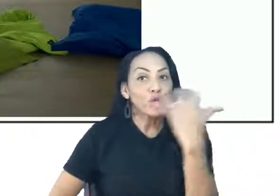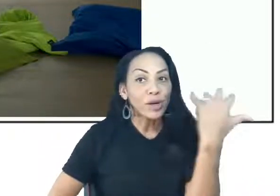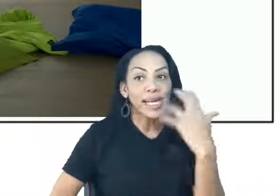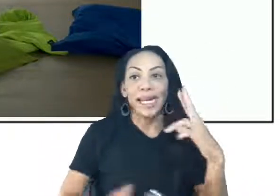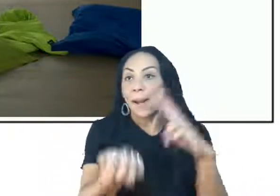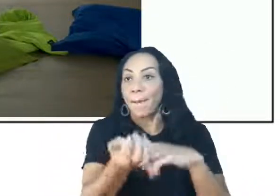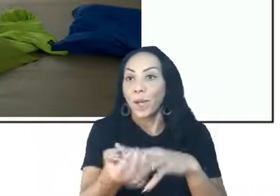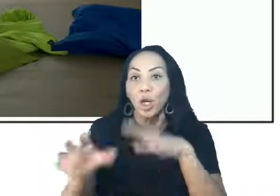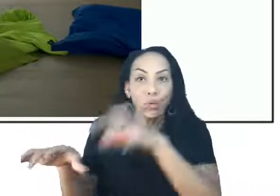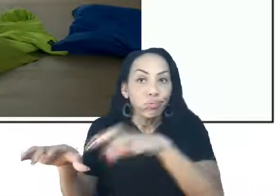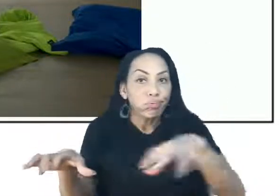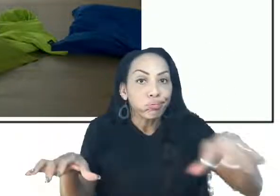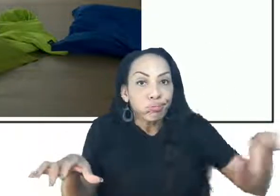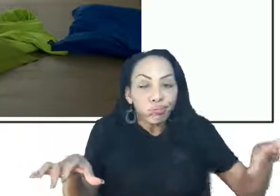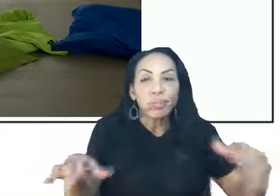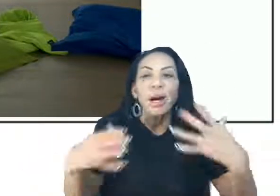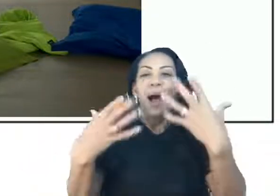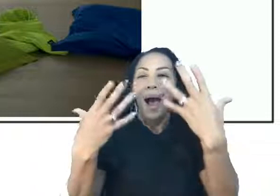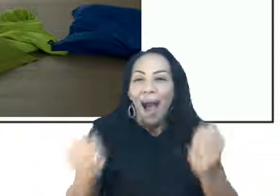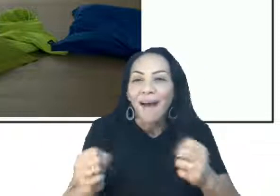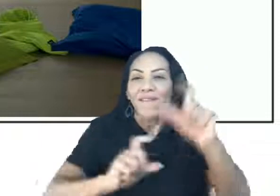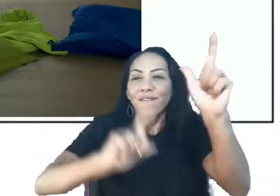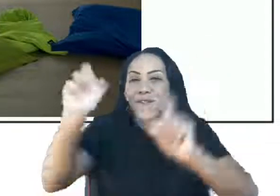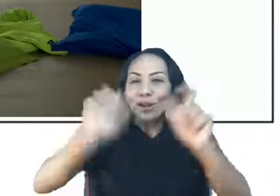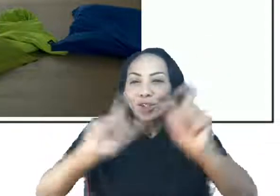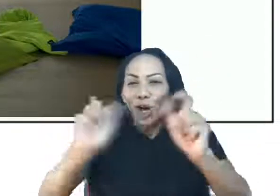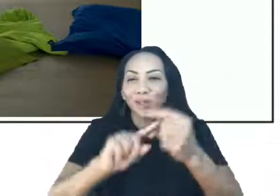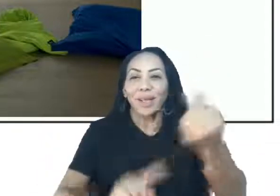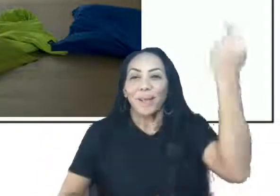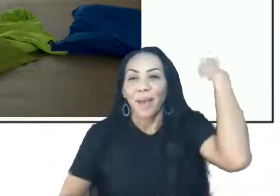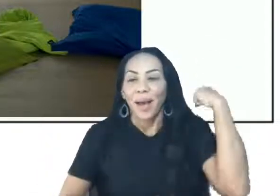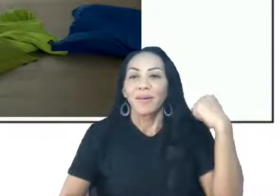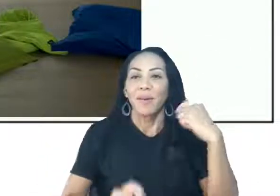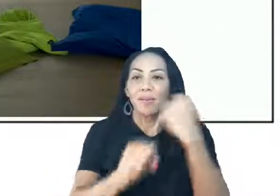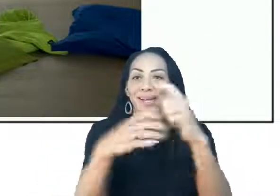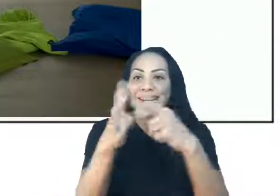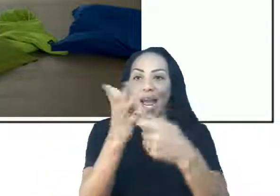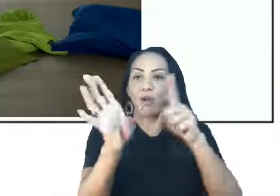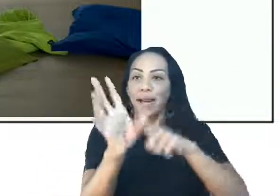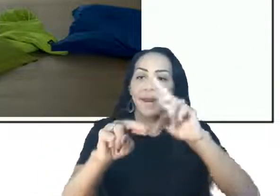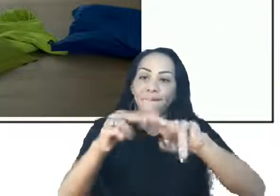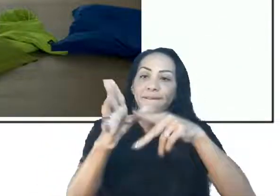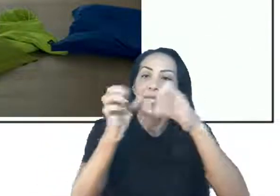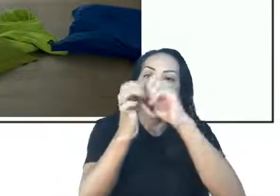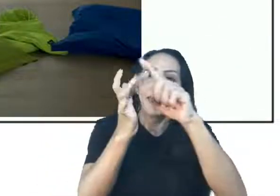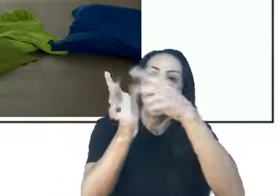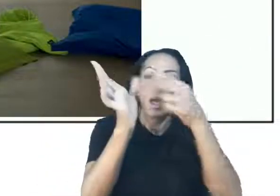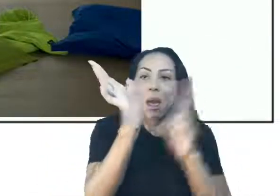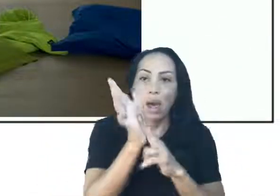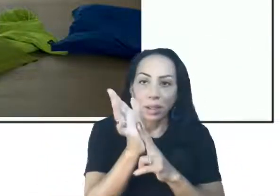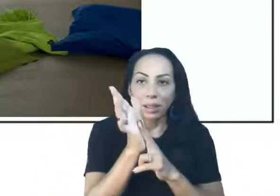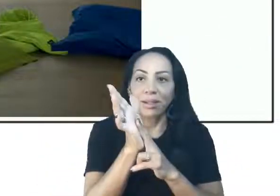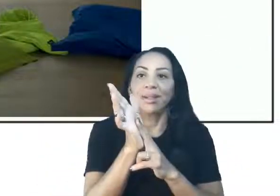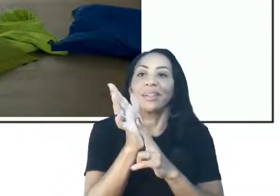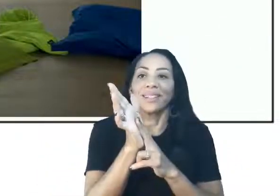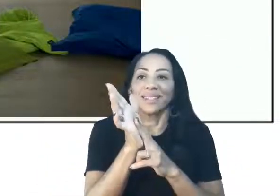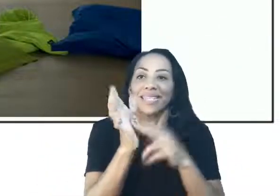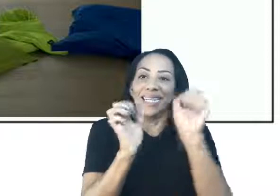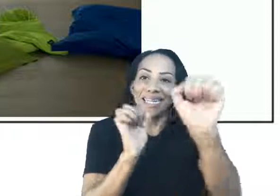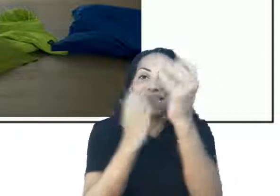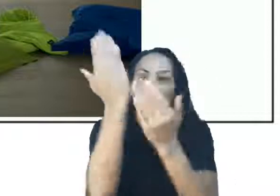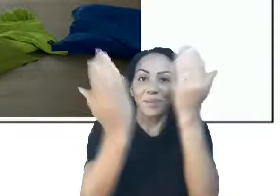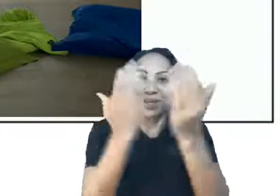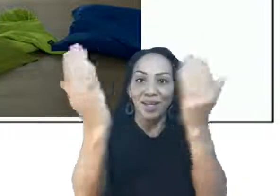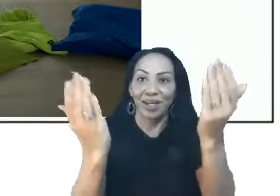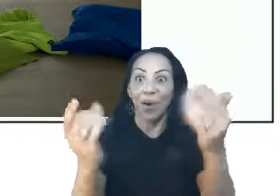are some photos from Gary Fabian's exhibition Adore, which are also blue and yellow and red, so they kind of go